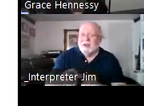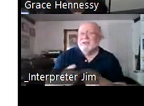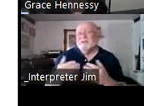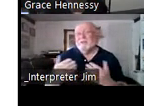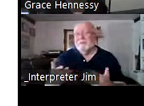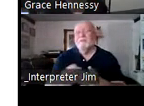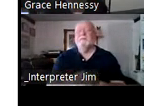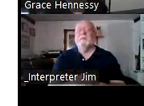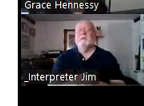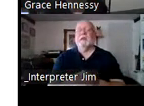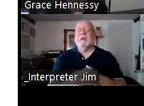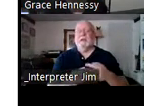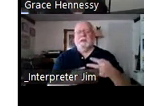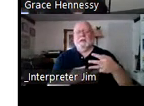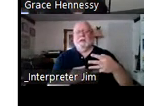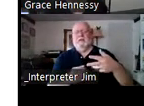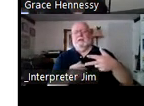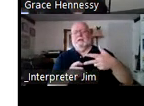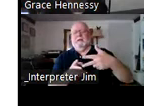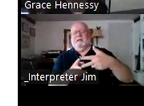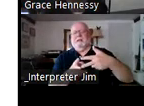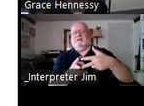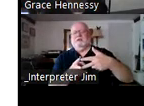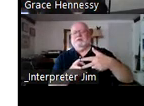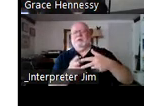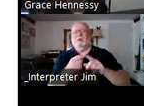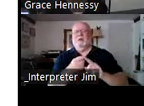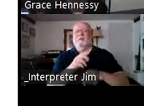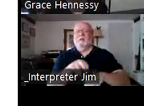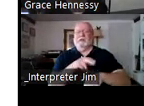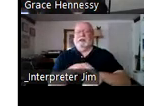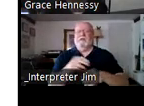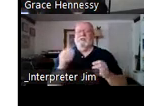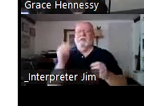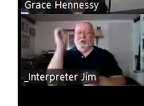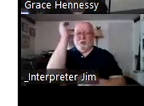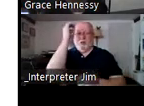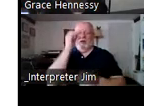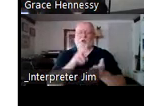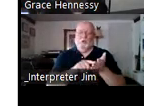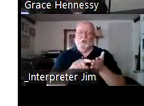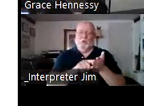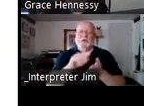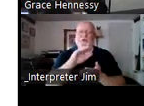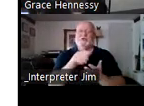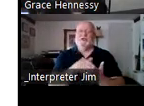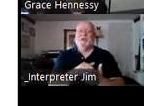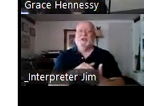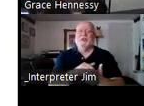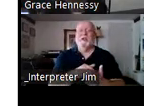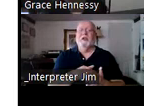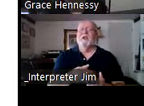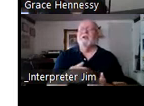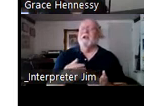The last 2 are the National Opinion Research Center Diagnostic Screening for Gambling Problems. So I won't go through all the questions, but they